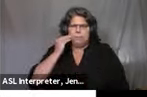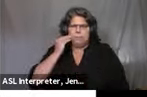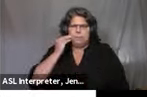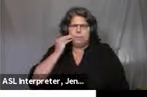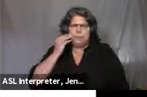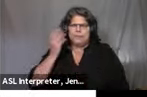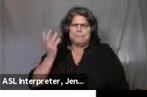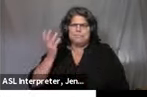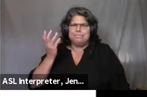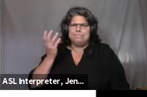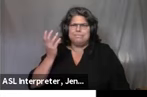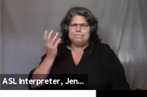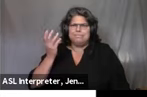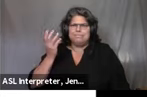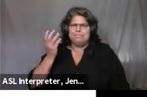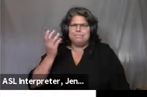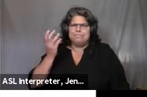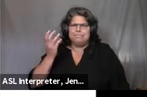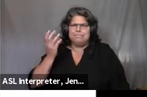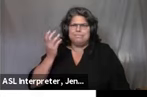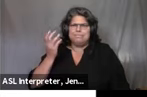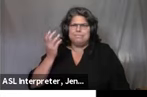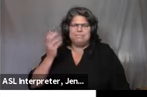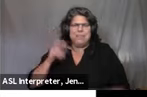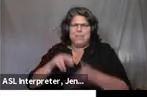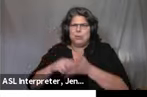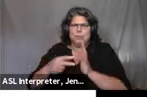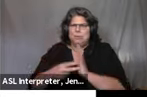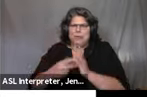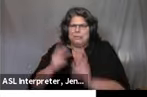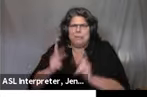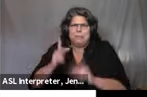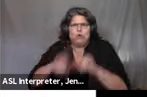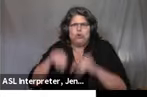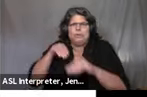would make those residences inaccessible.